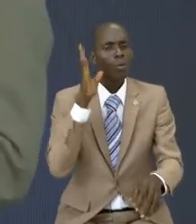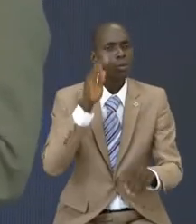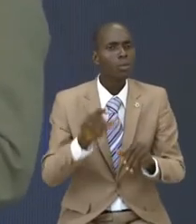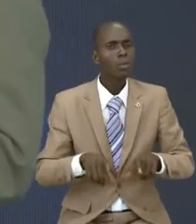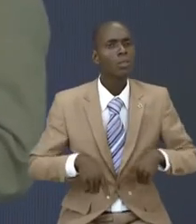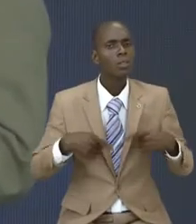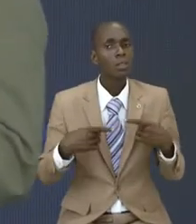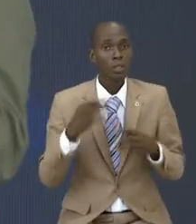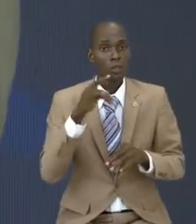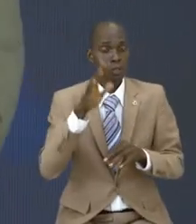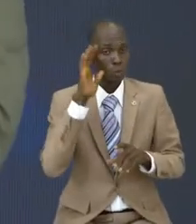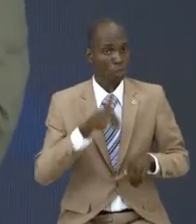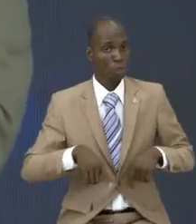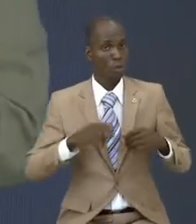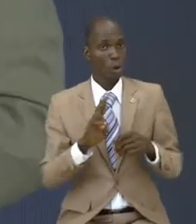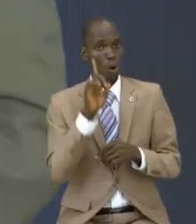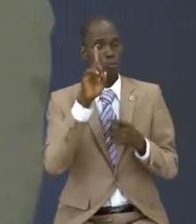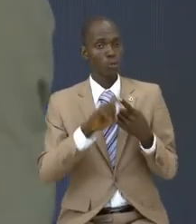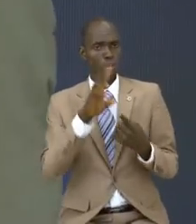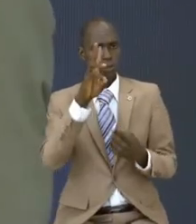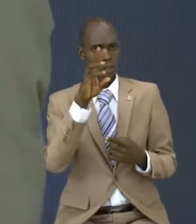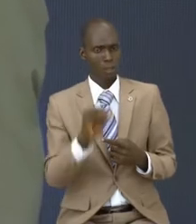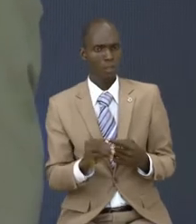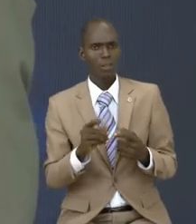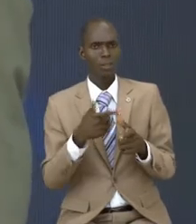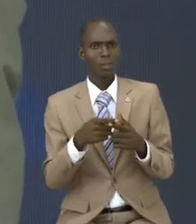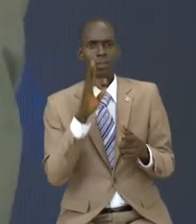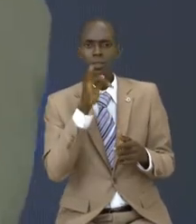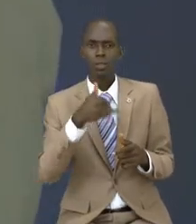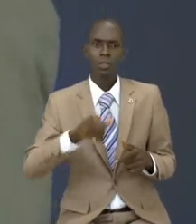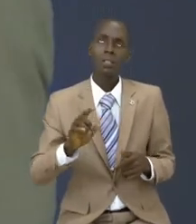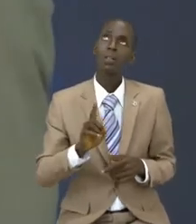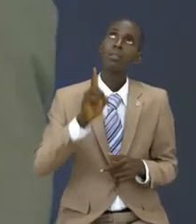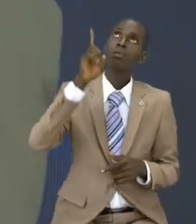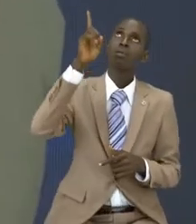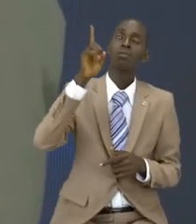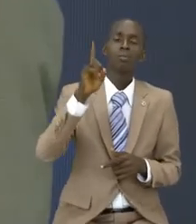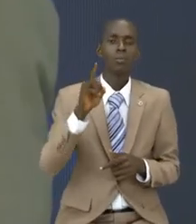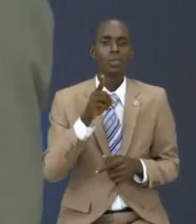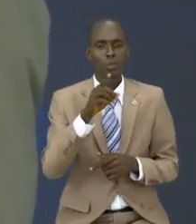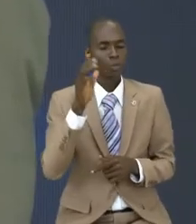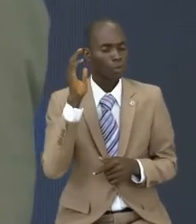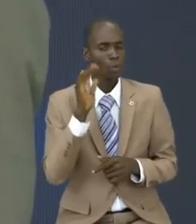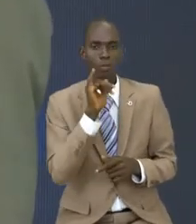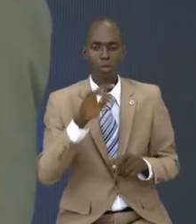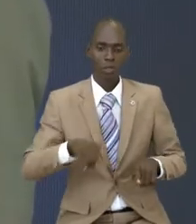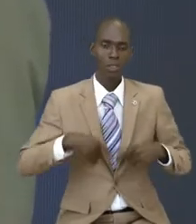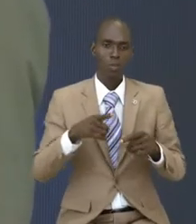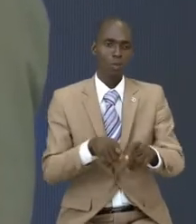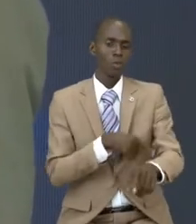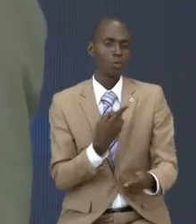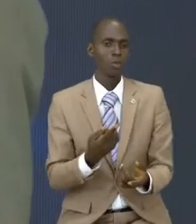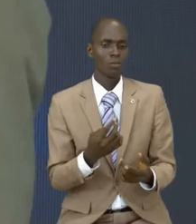to live up to 60, you are not yet up to half of the span you will live. Rise